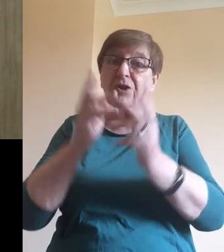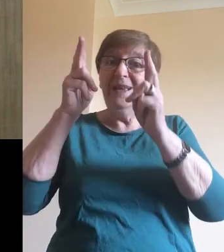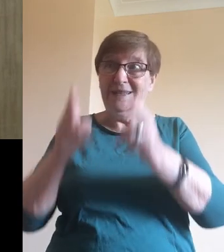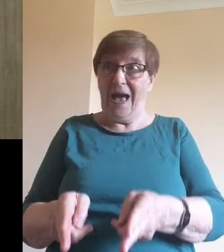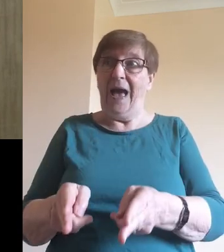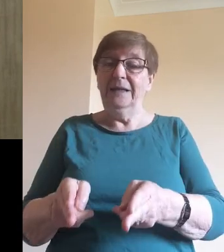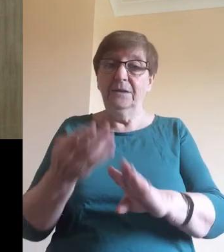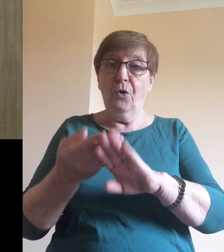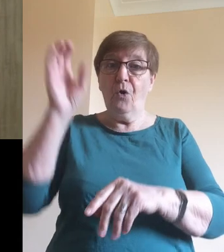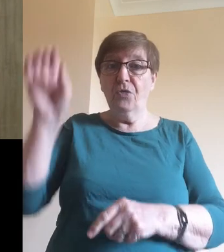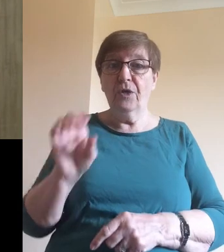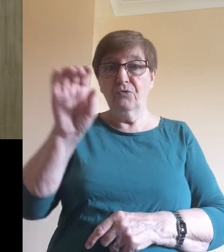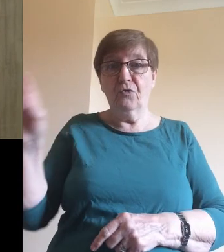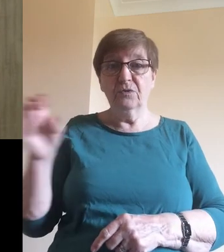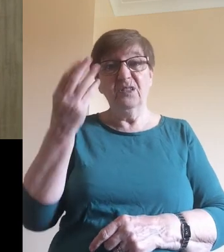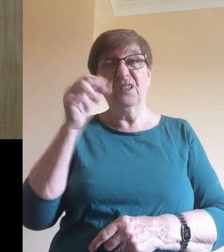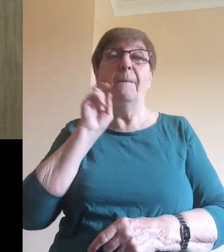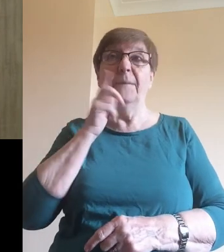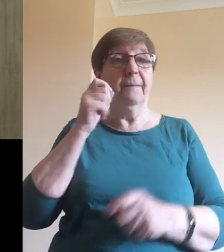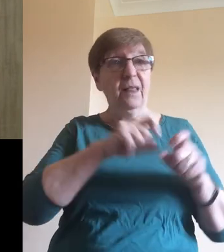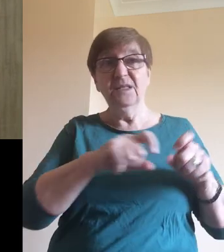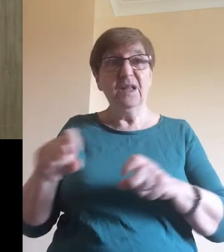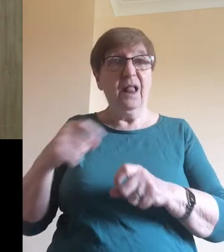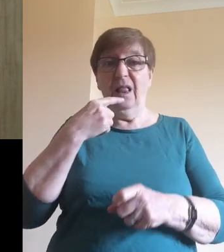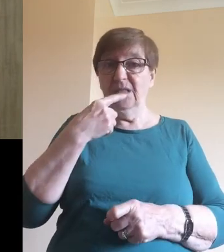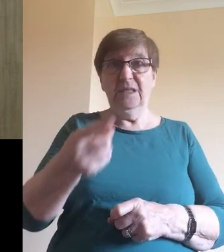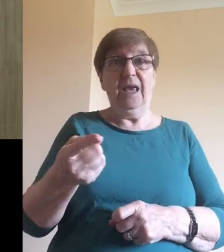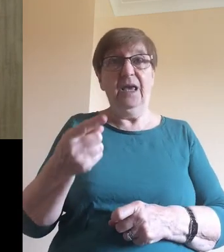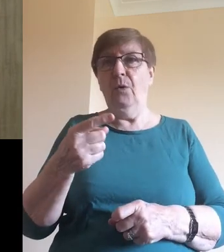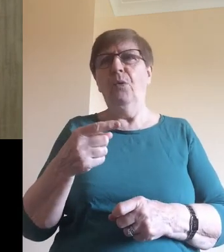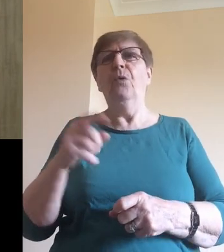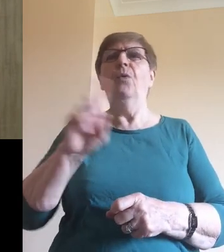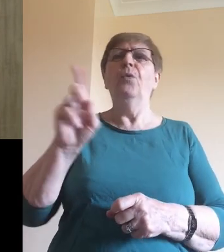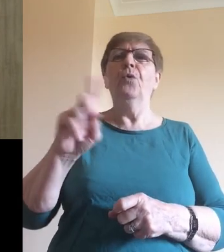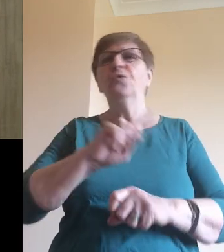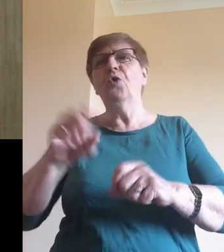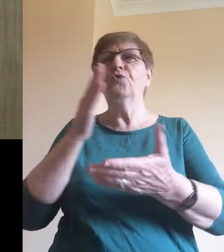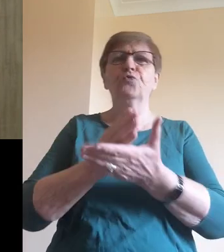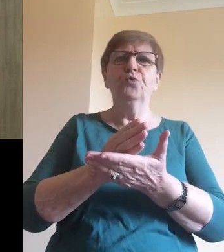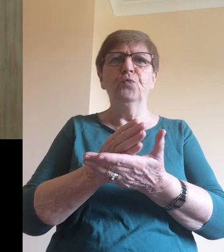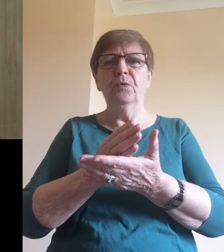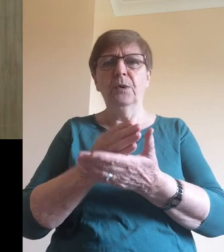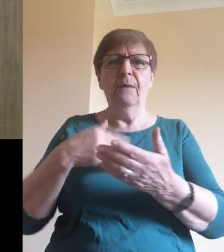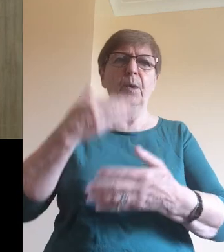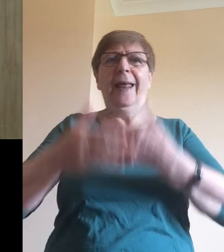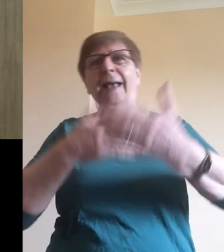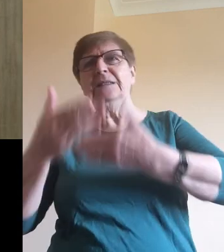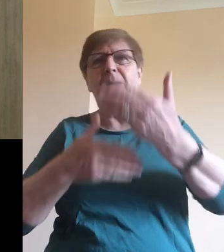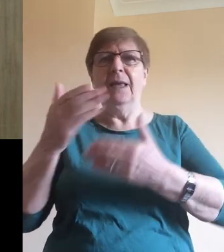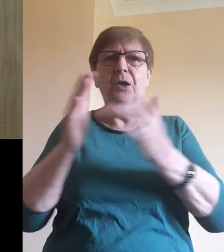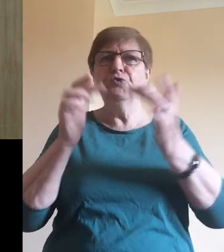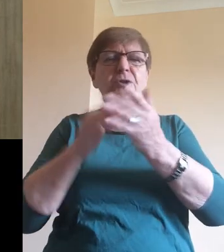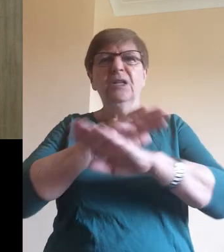Easter Saturday is enough for some people. For some have come up with the idea, trying to explain away the resurrection, that Jesus